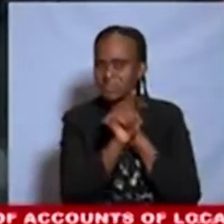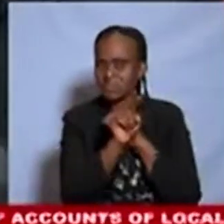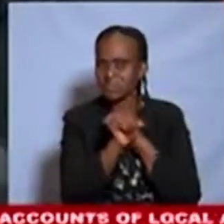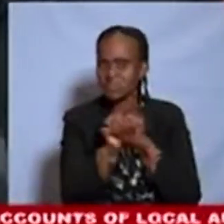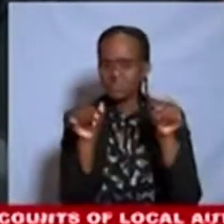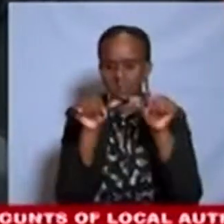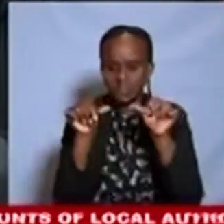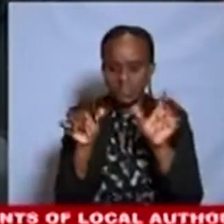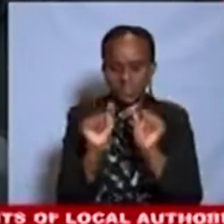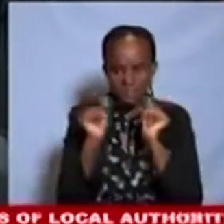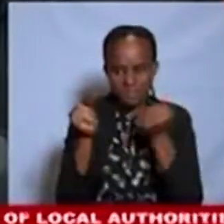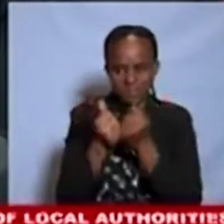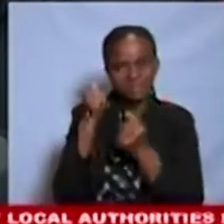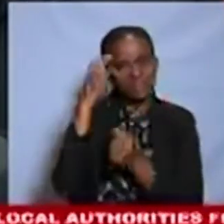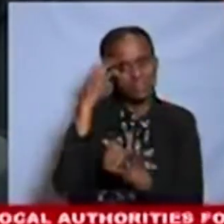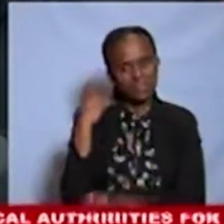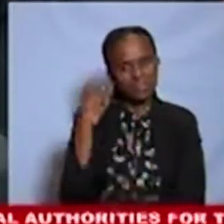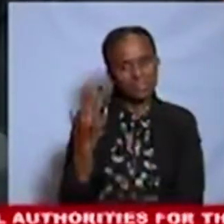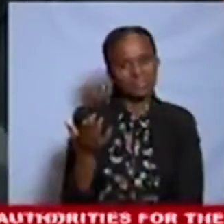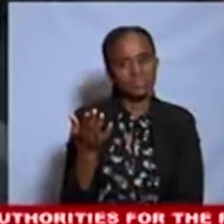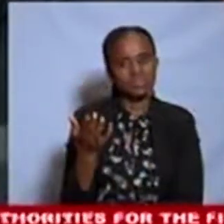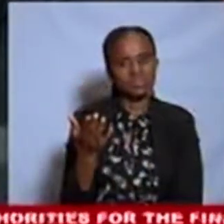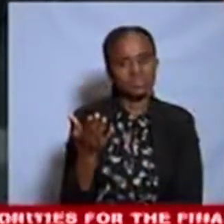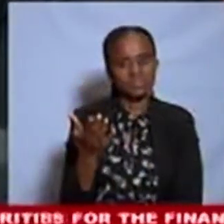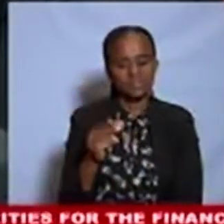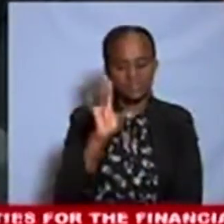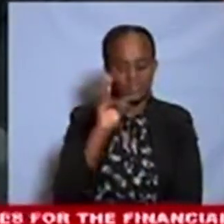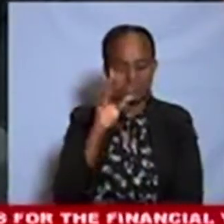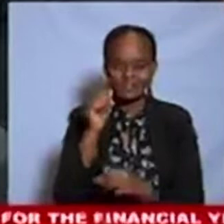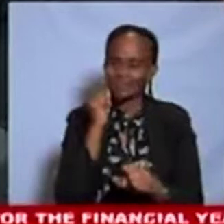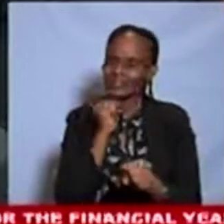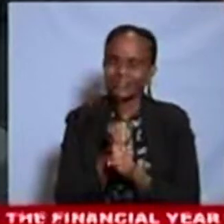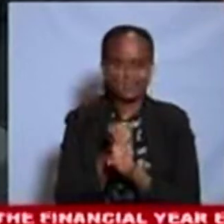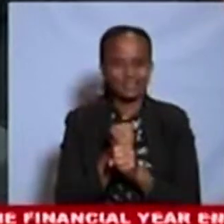the Auditor General's office? Because 7 years